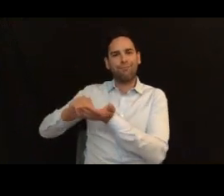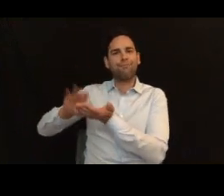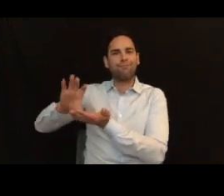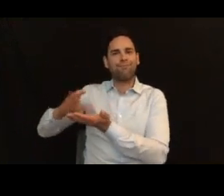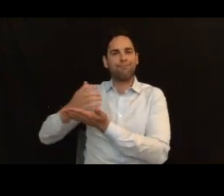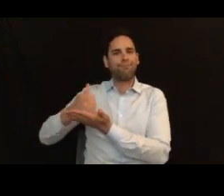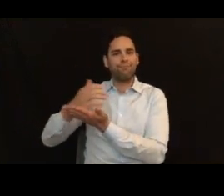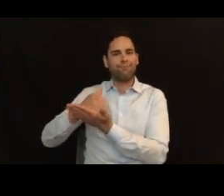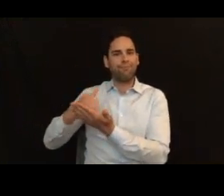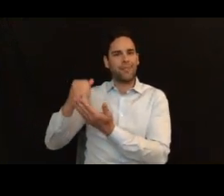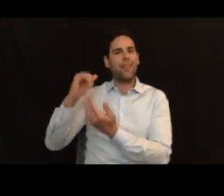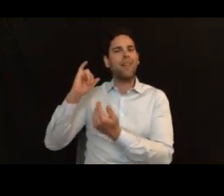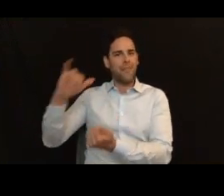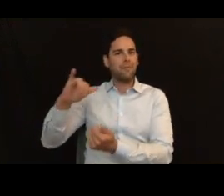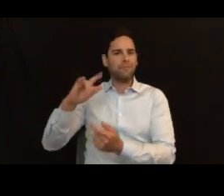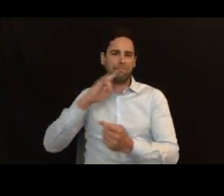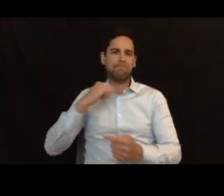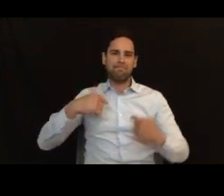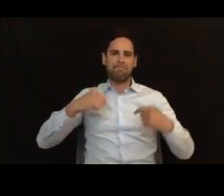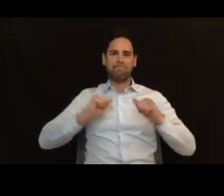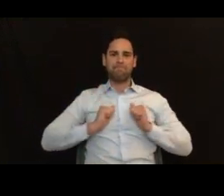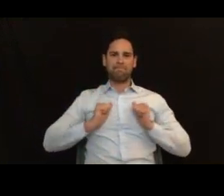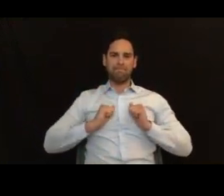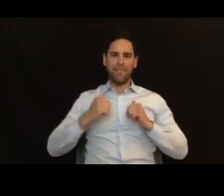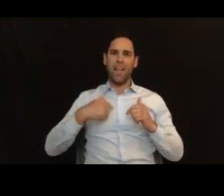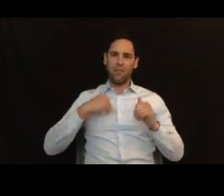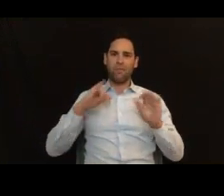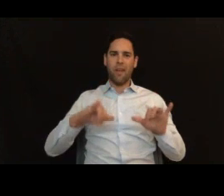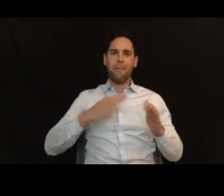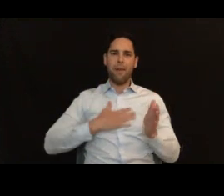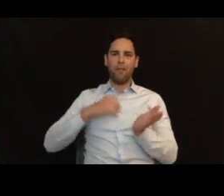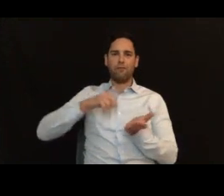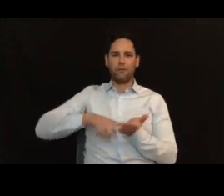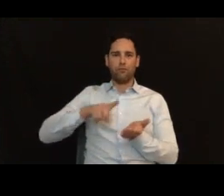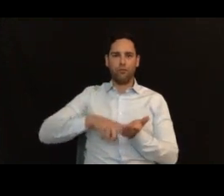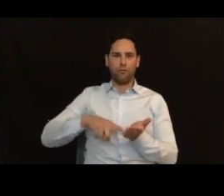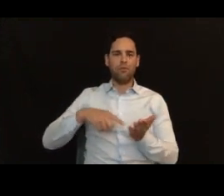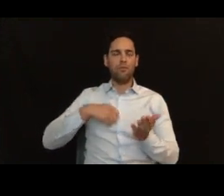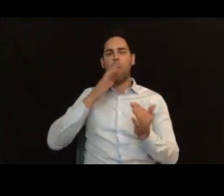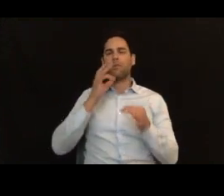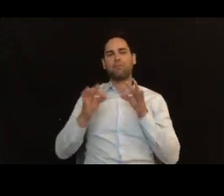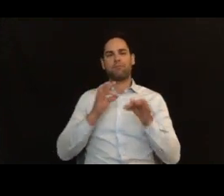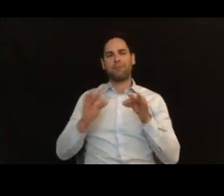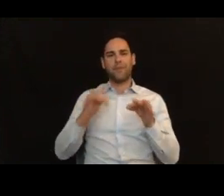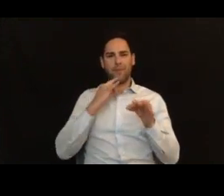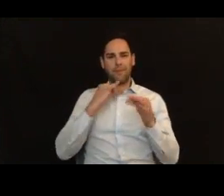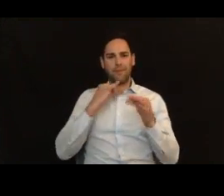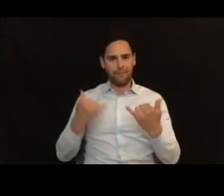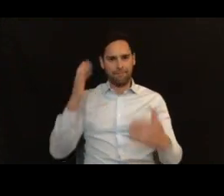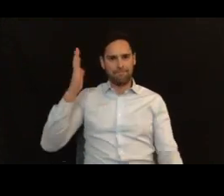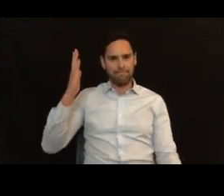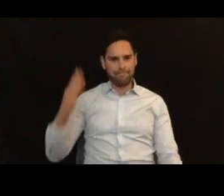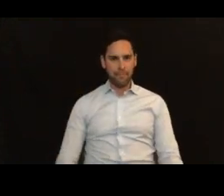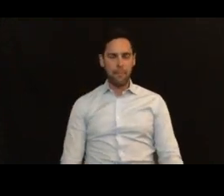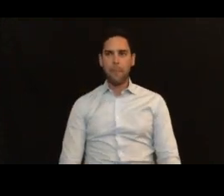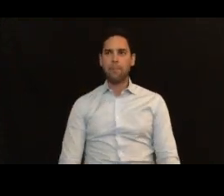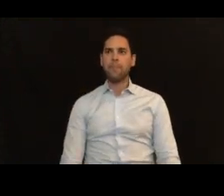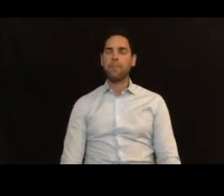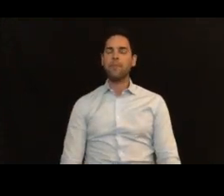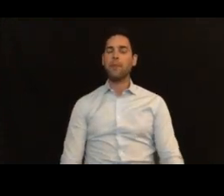that, and I'll be talking a little bit about that today. Usually when I give talks about my work, the most I say about